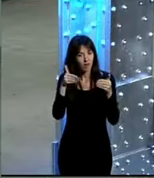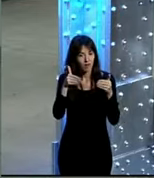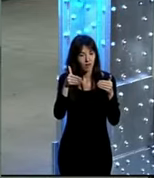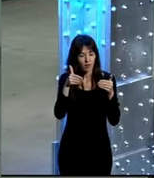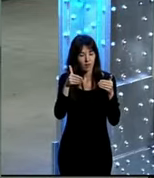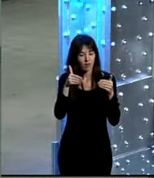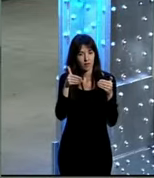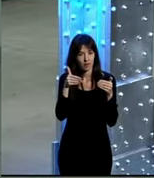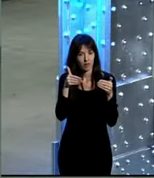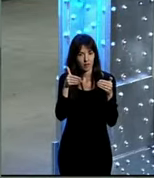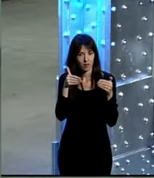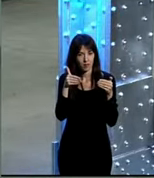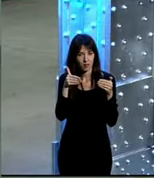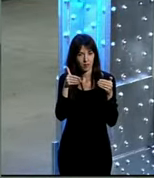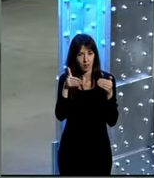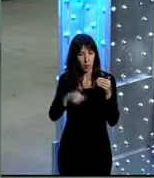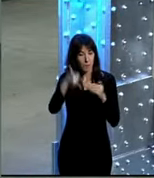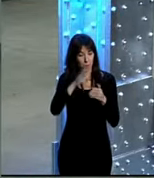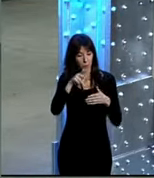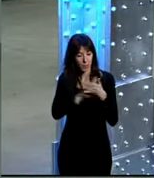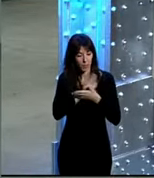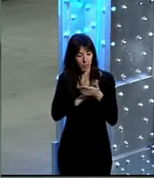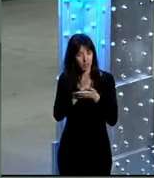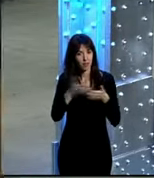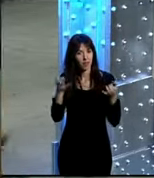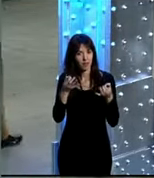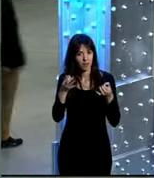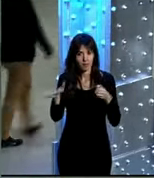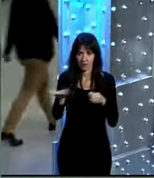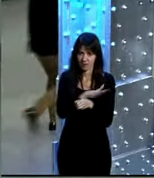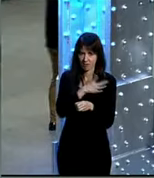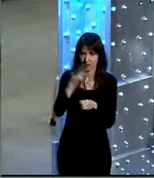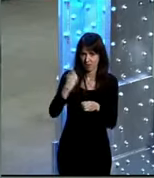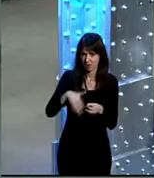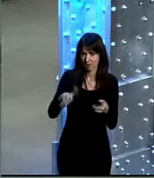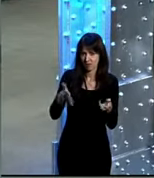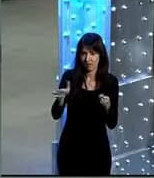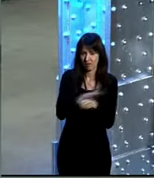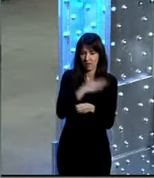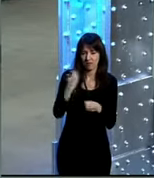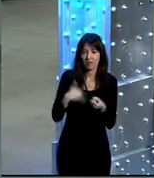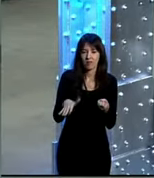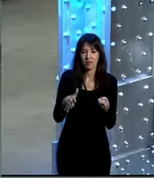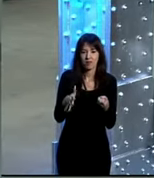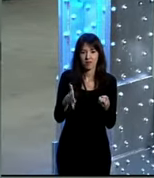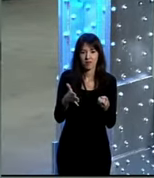Well, I believe I'm going to... In fact, many of the things that I'm going to be said has been covered